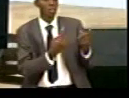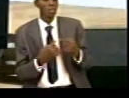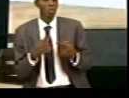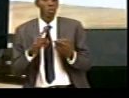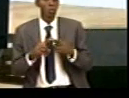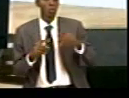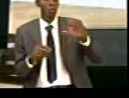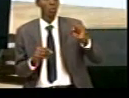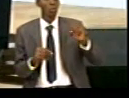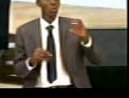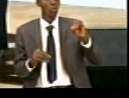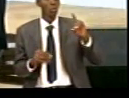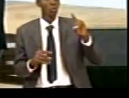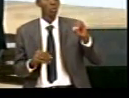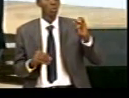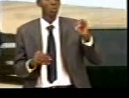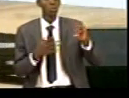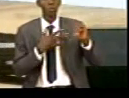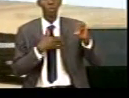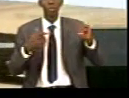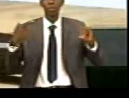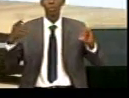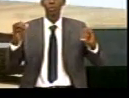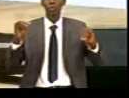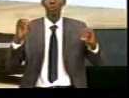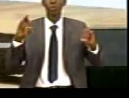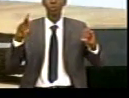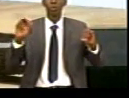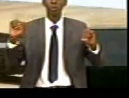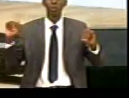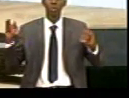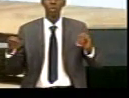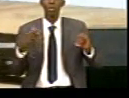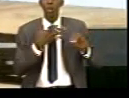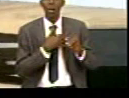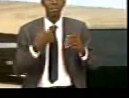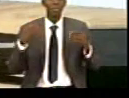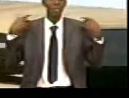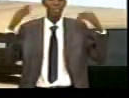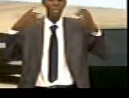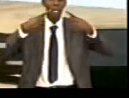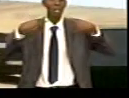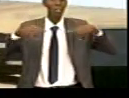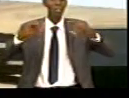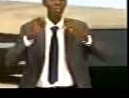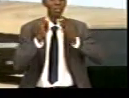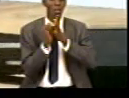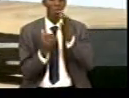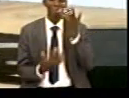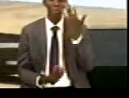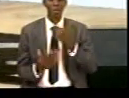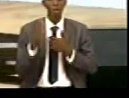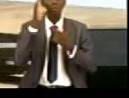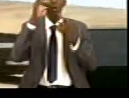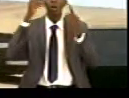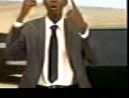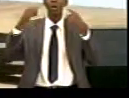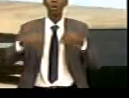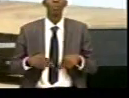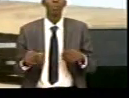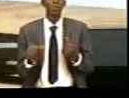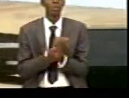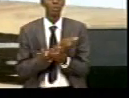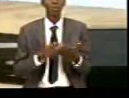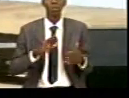and Gomorrah, and the angels announced that fire will come and burn up Sodom and